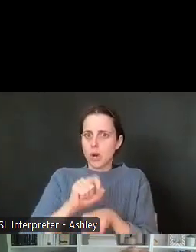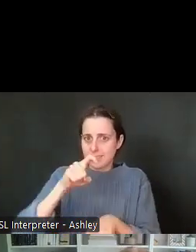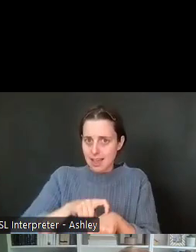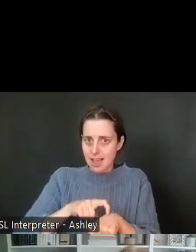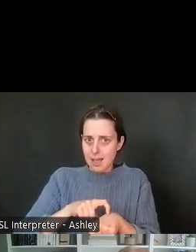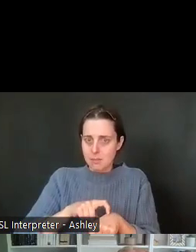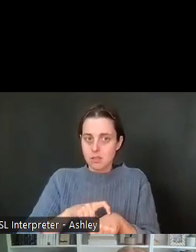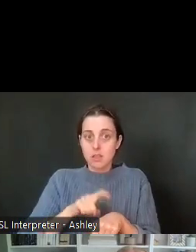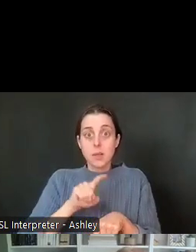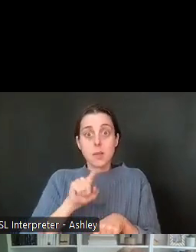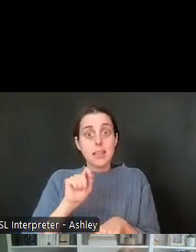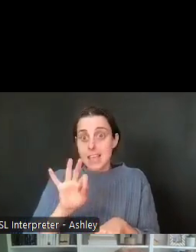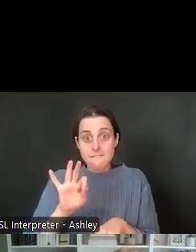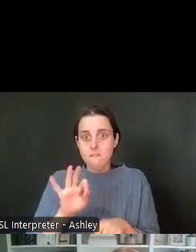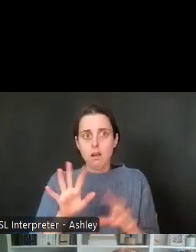email to do.